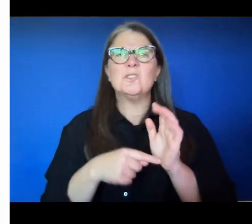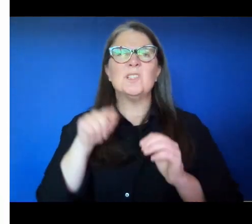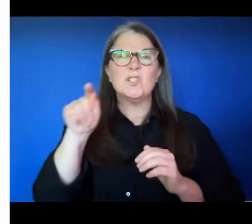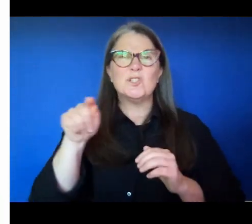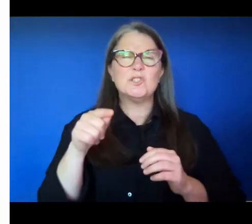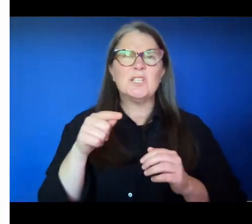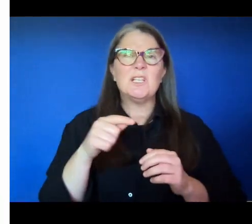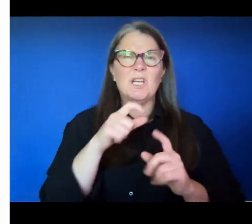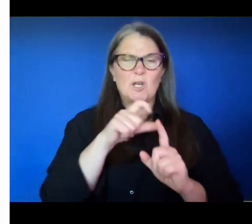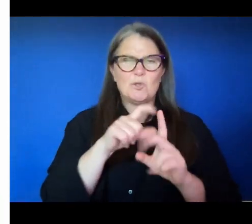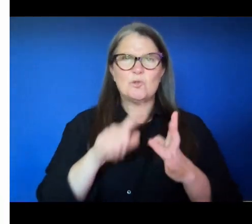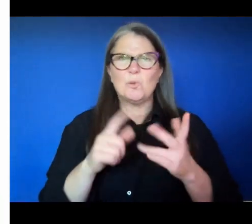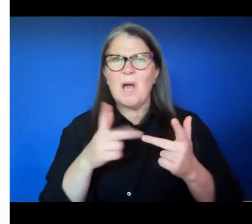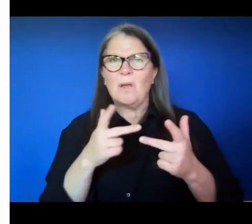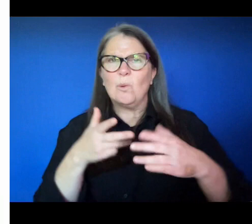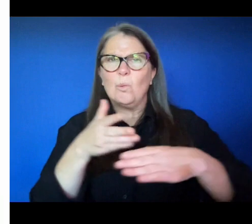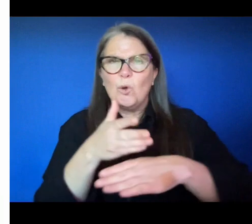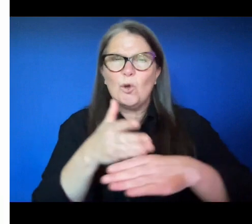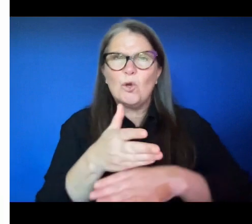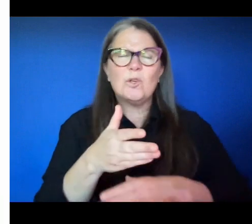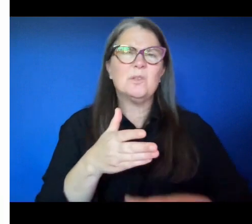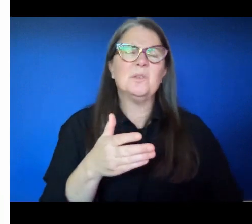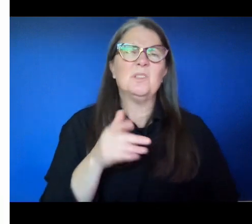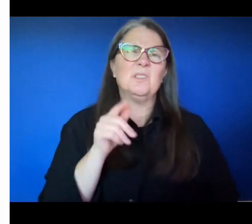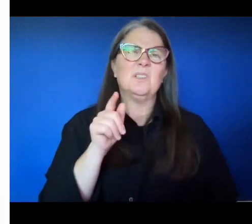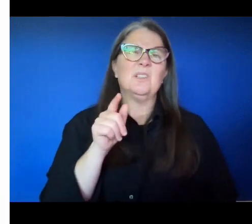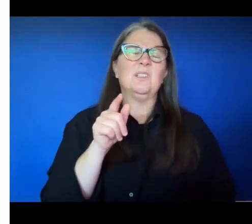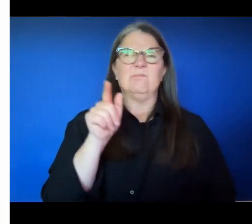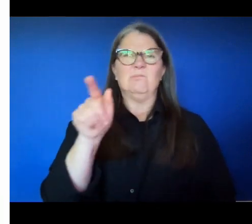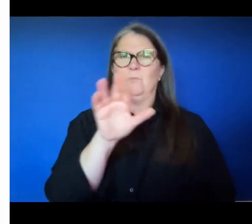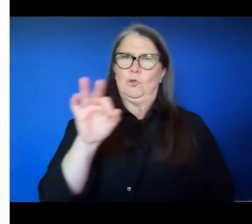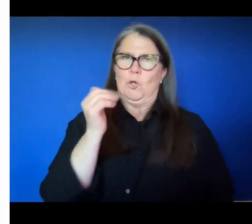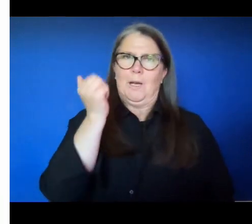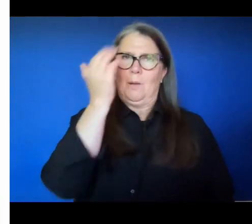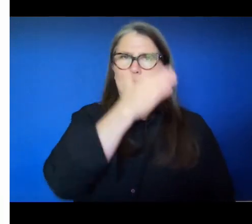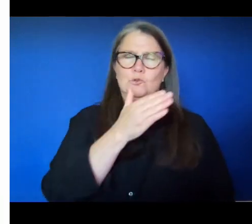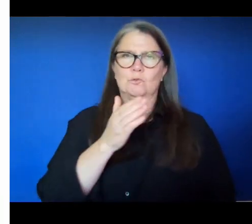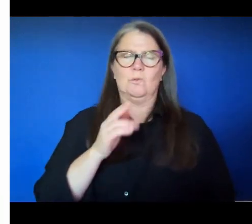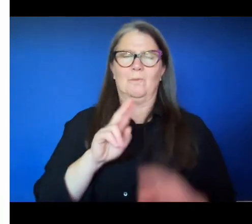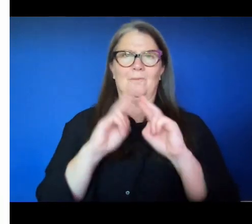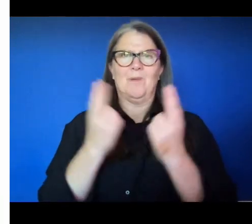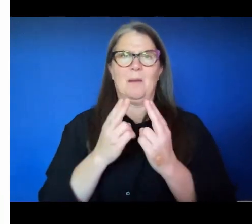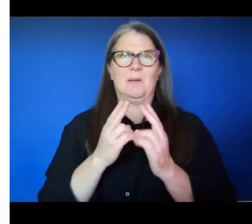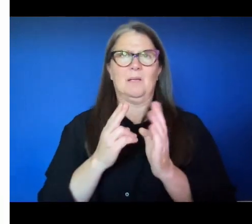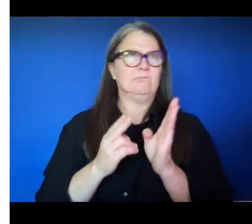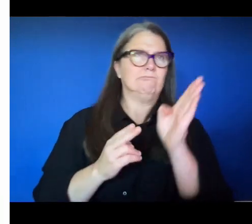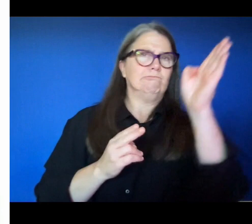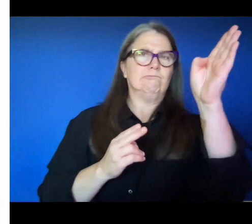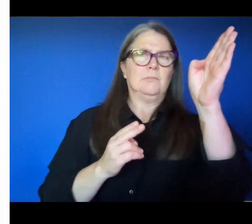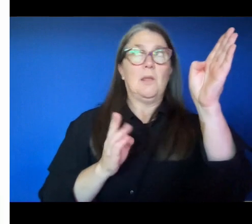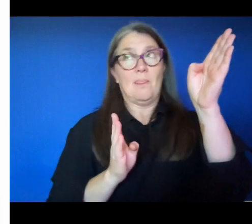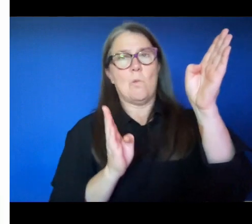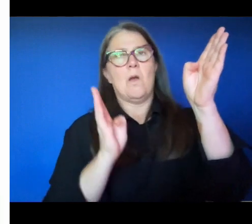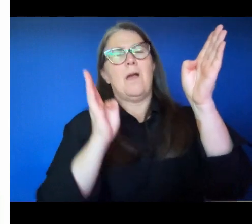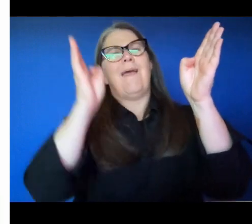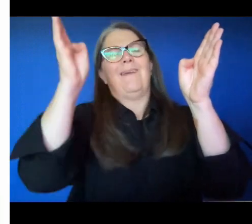side. And then Ebony, who's my art assistant in the studio. There's Dot. So it's just that sort of whole idea. I